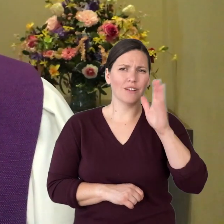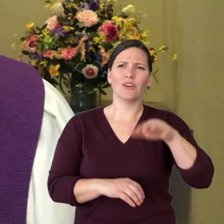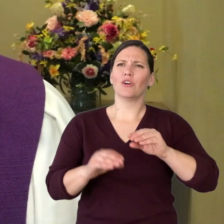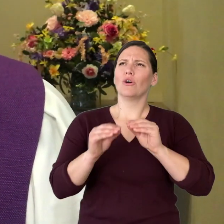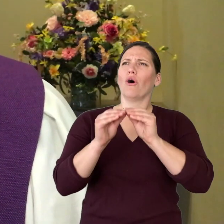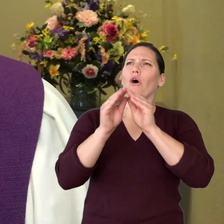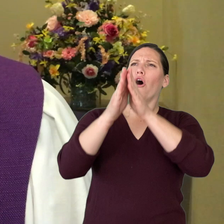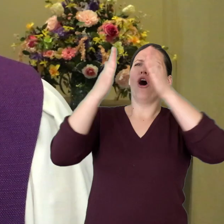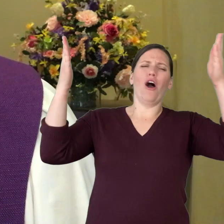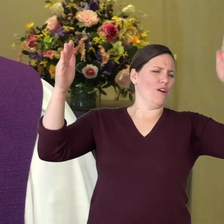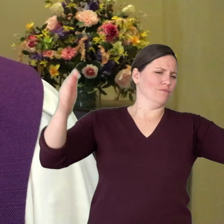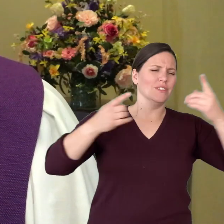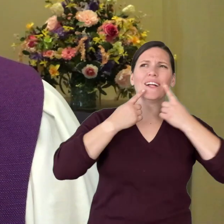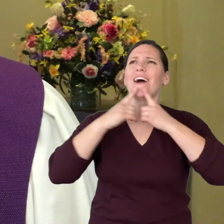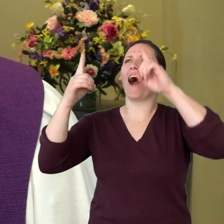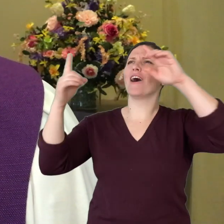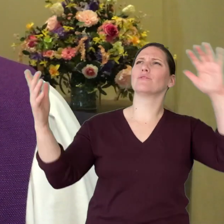can declare his praise.